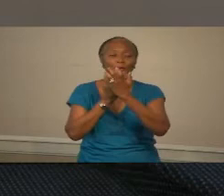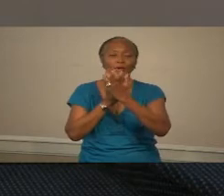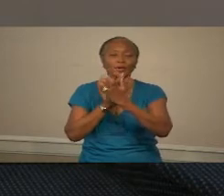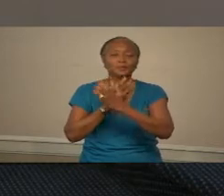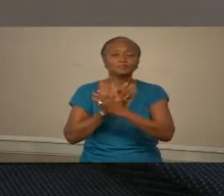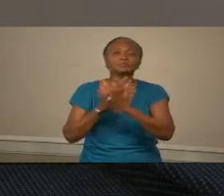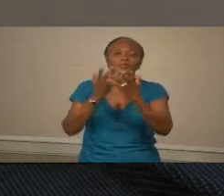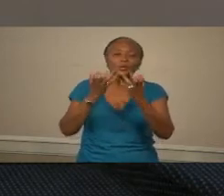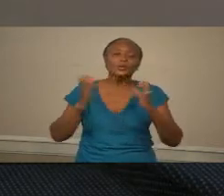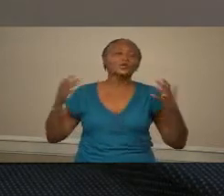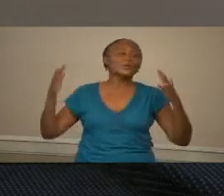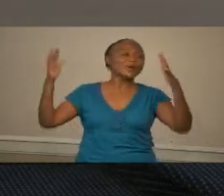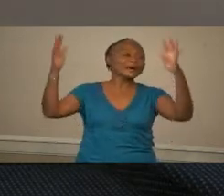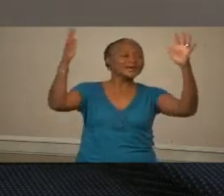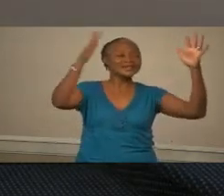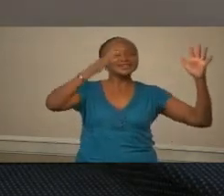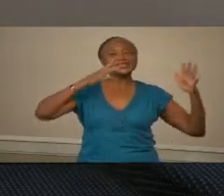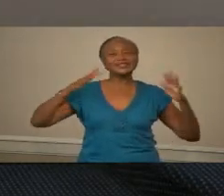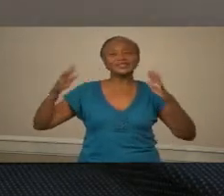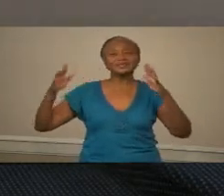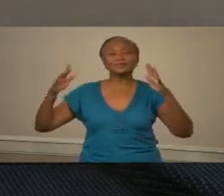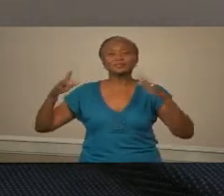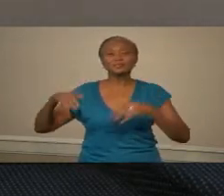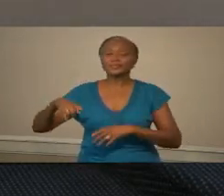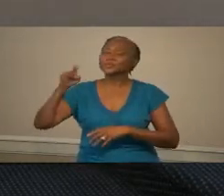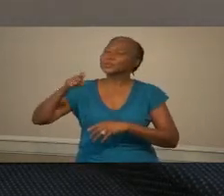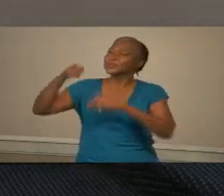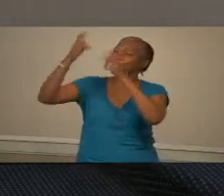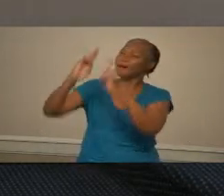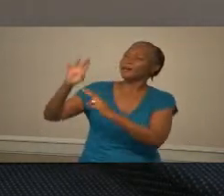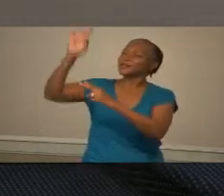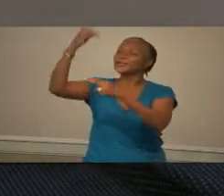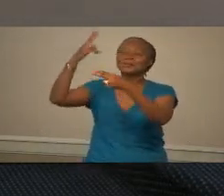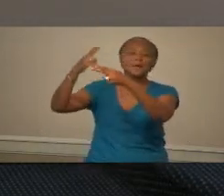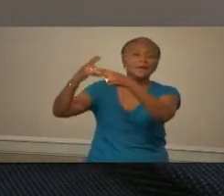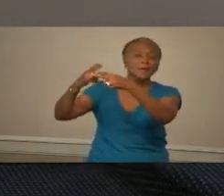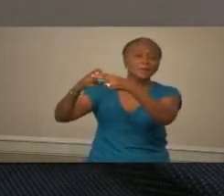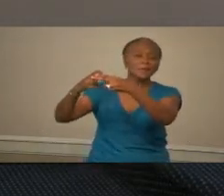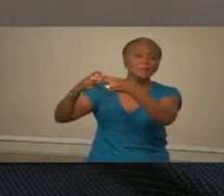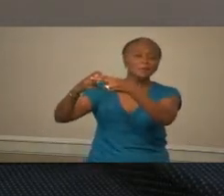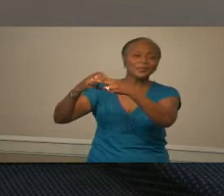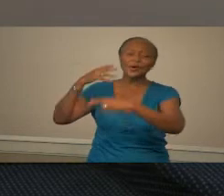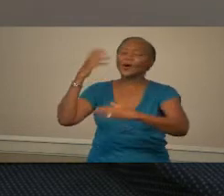We want to praise, we got to bless your name.